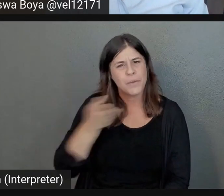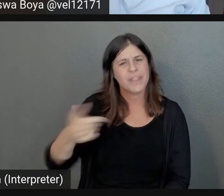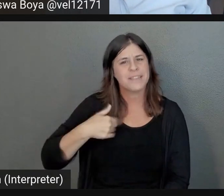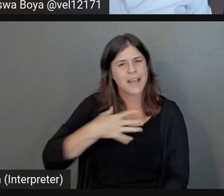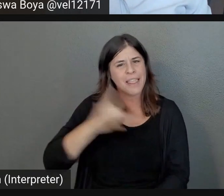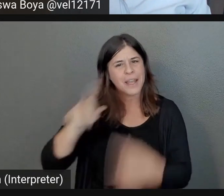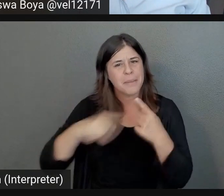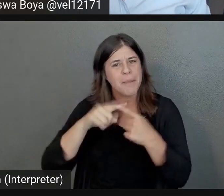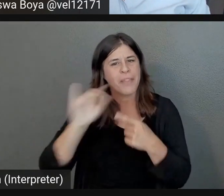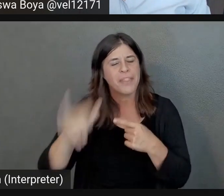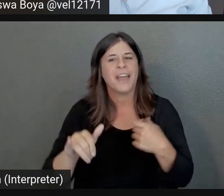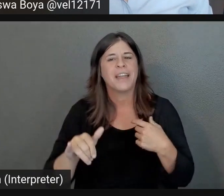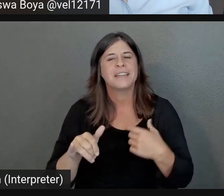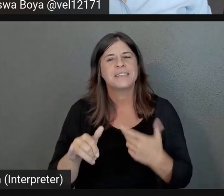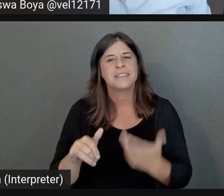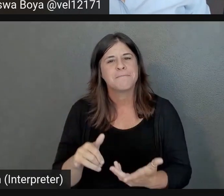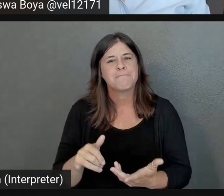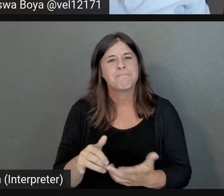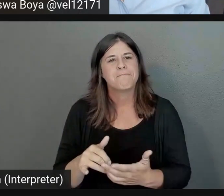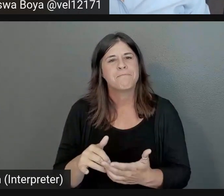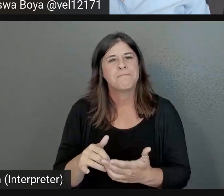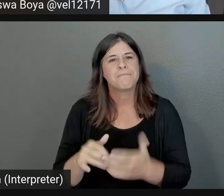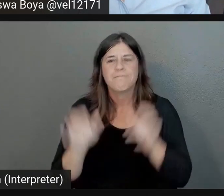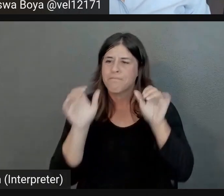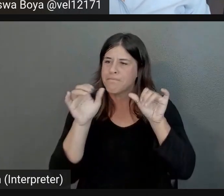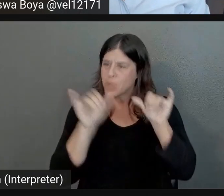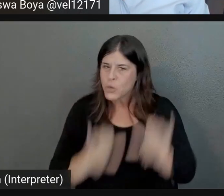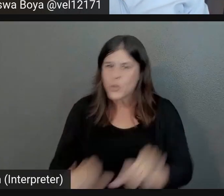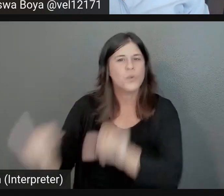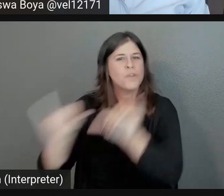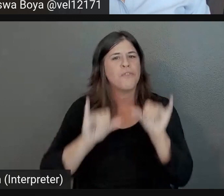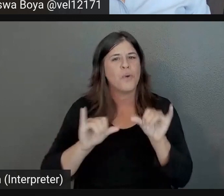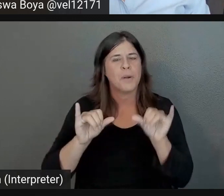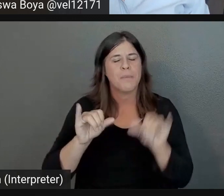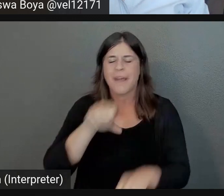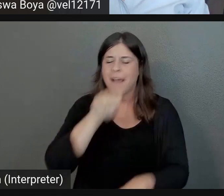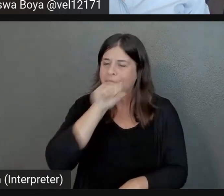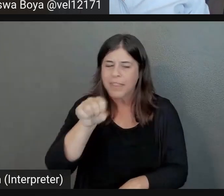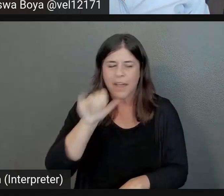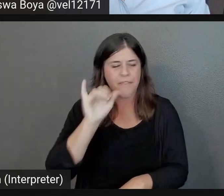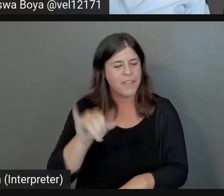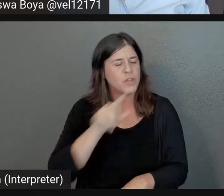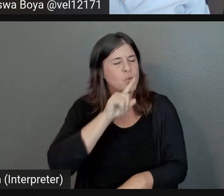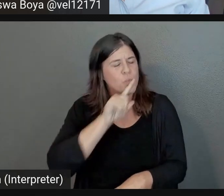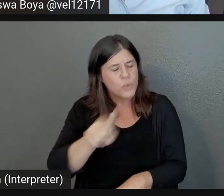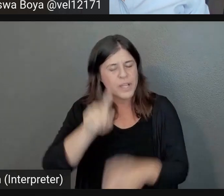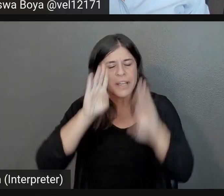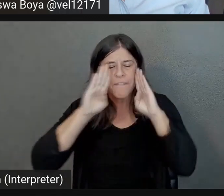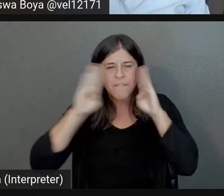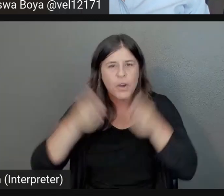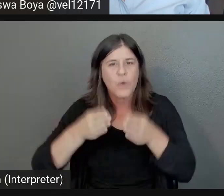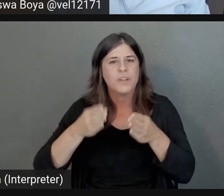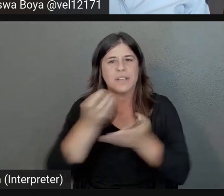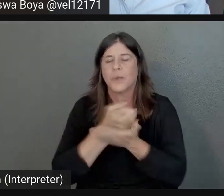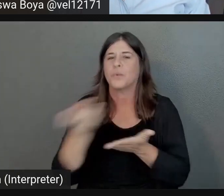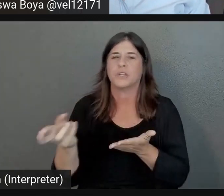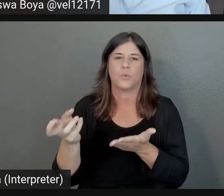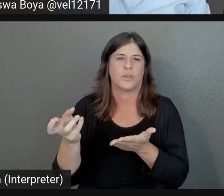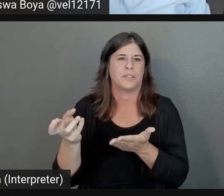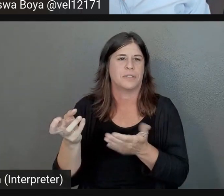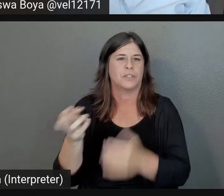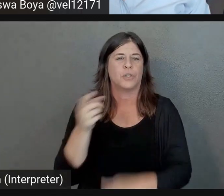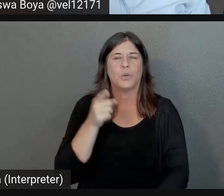about this is it's uniform. I love the fact that you really focused on resources.